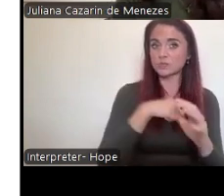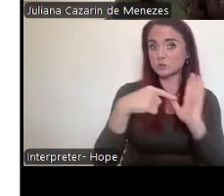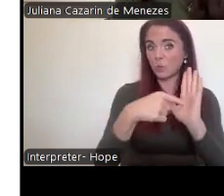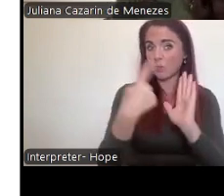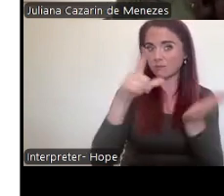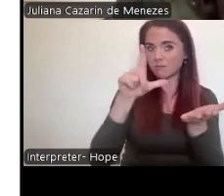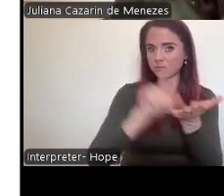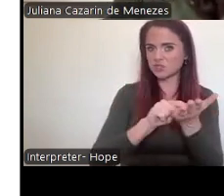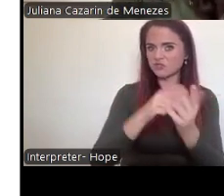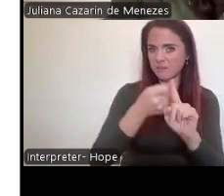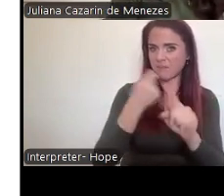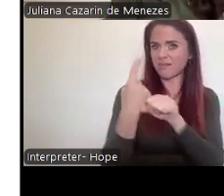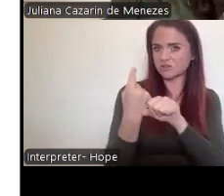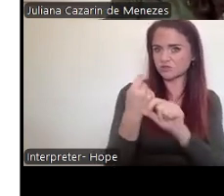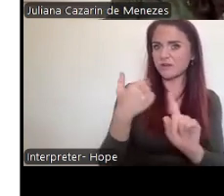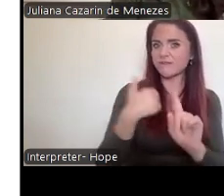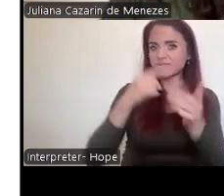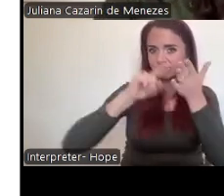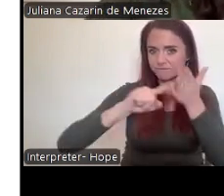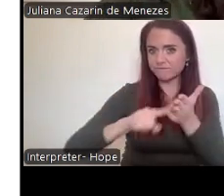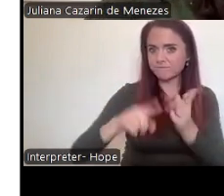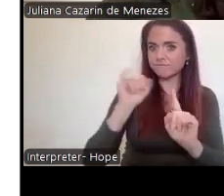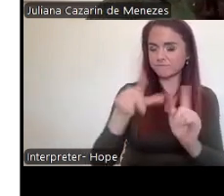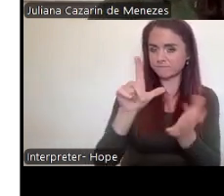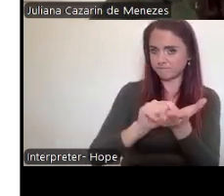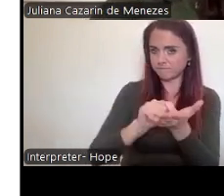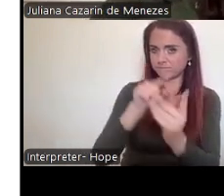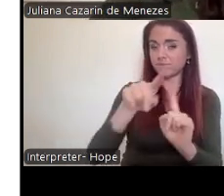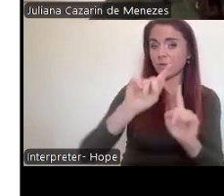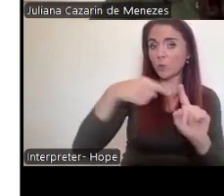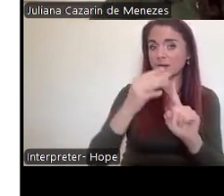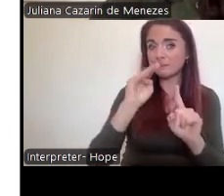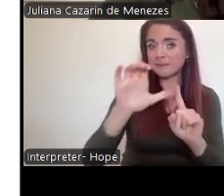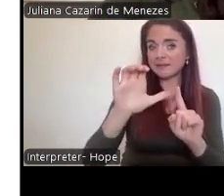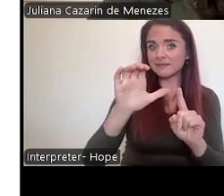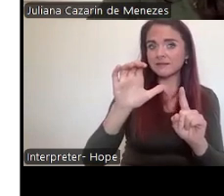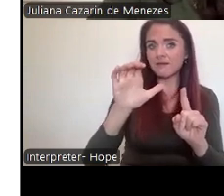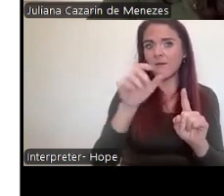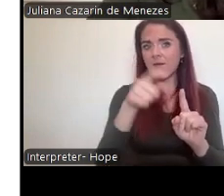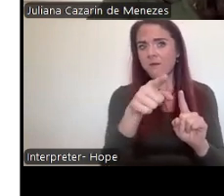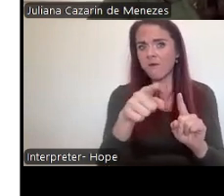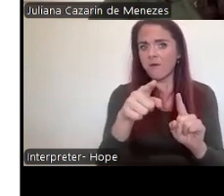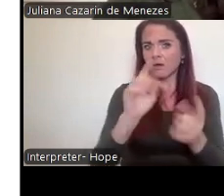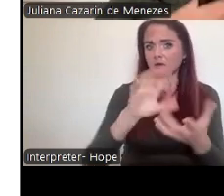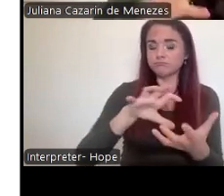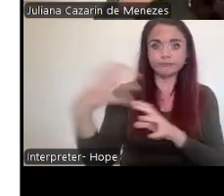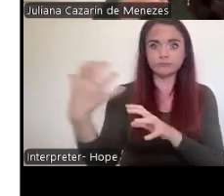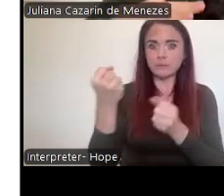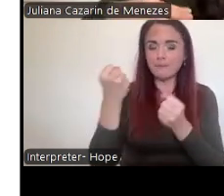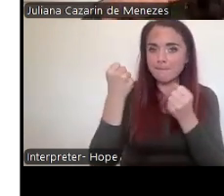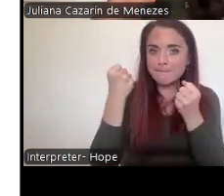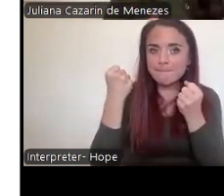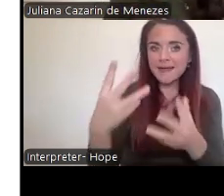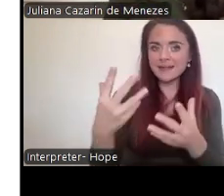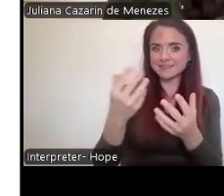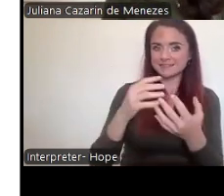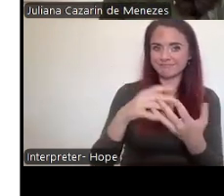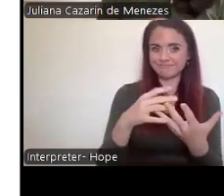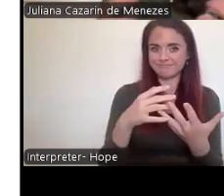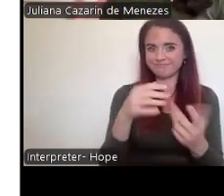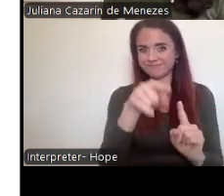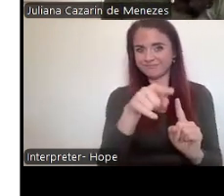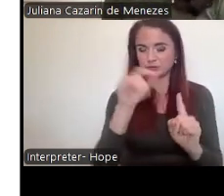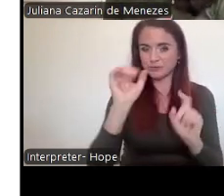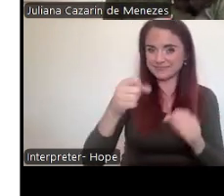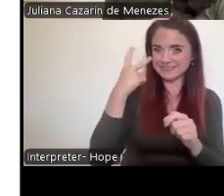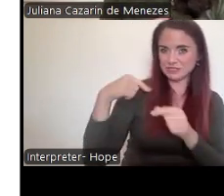last year uh, is that when meat is off, like many genes are oscillating in a circadian fashion in